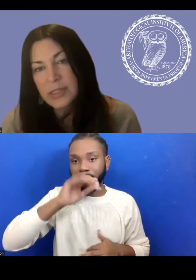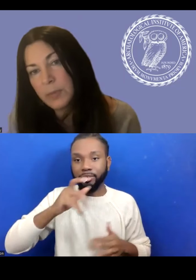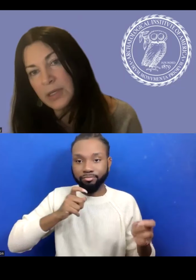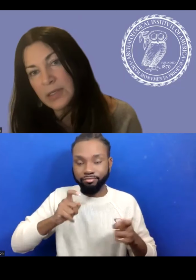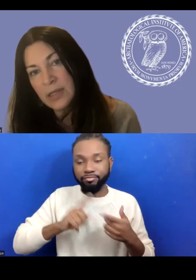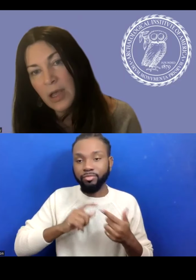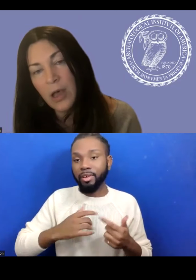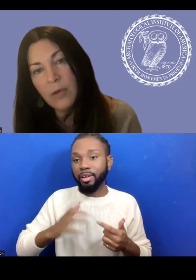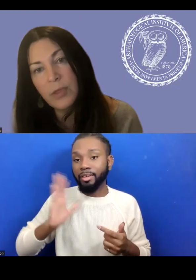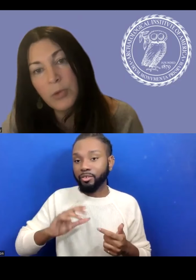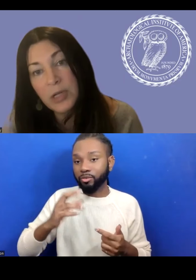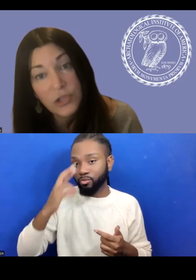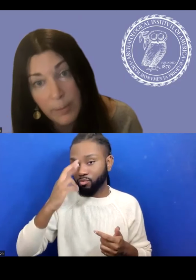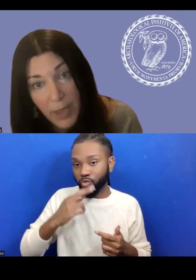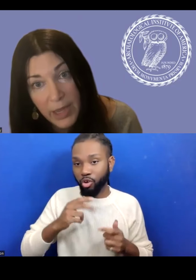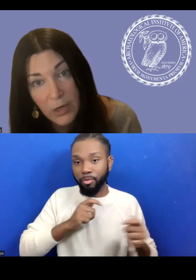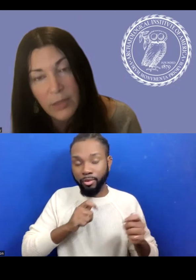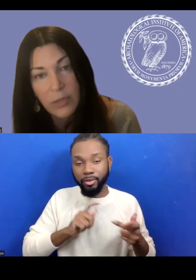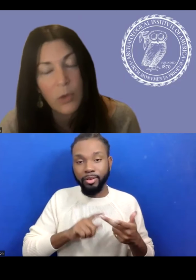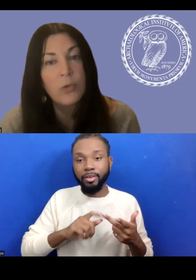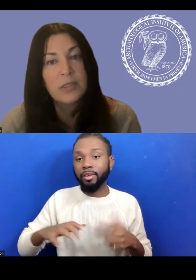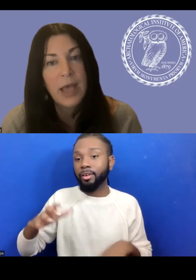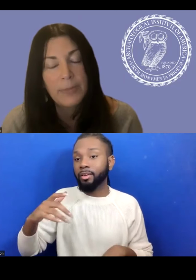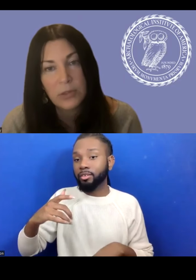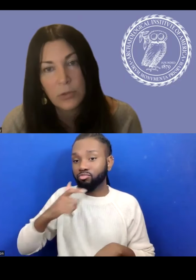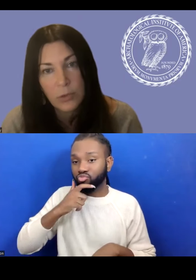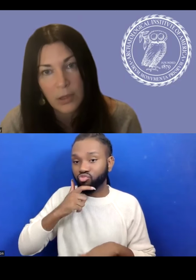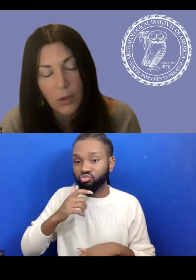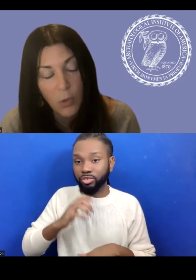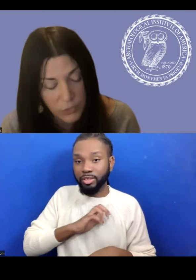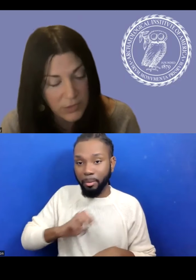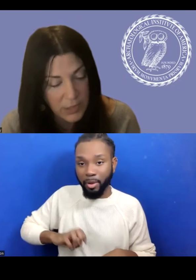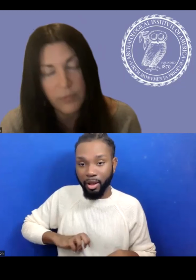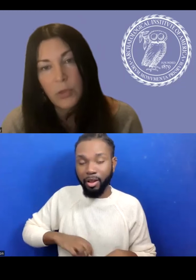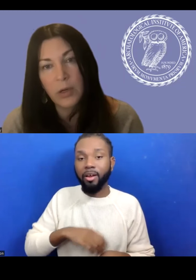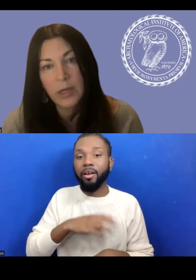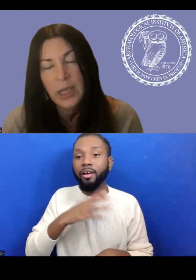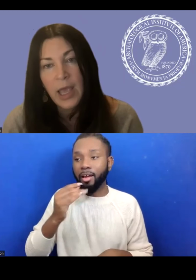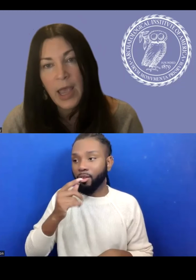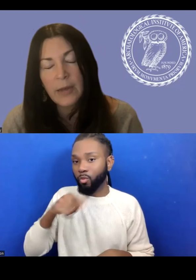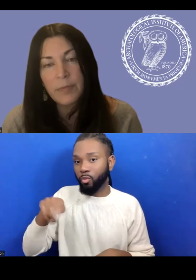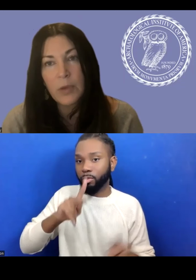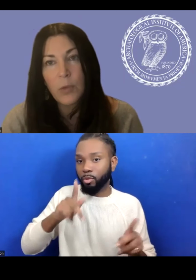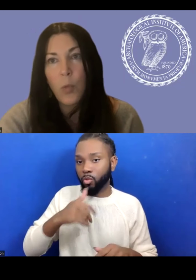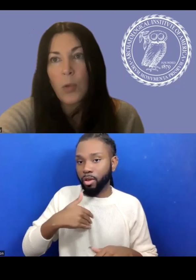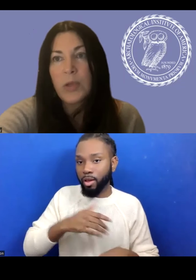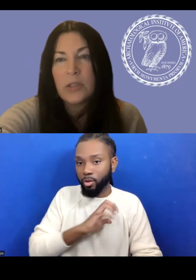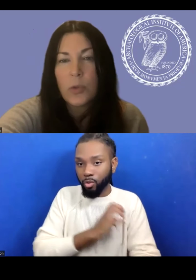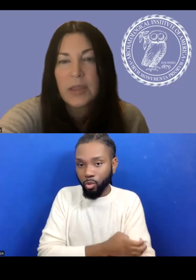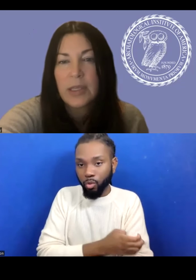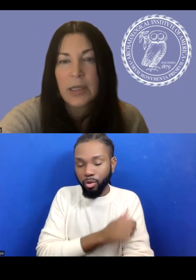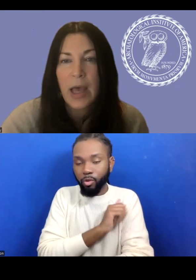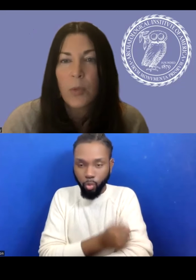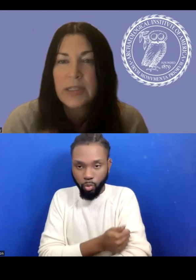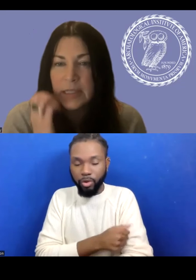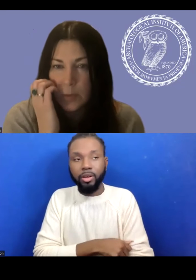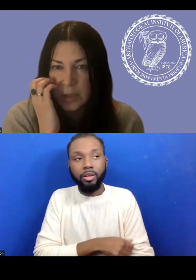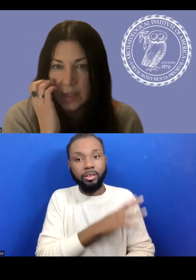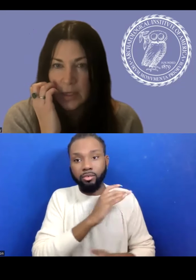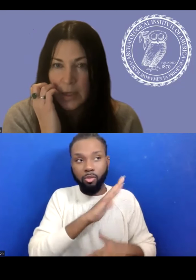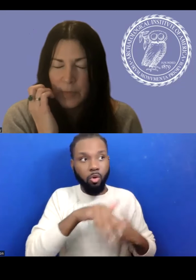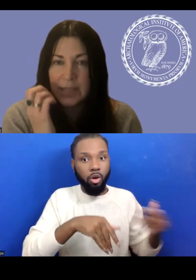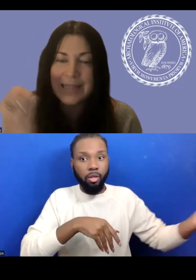the recipients of the British Empire and those absolute holders of authority. And what we do with it and how we